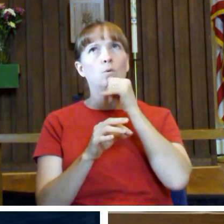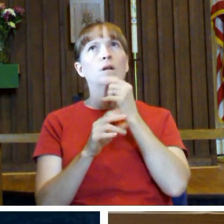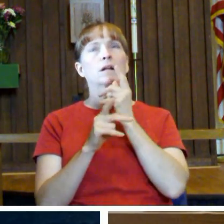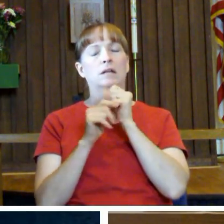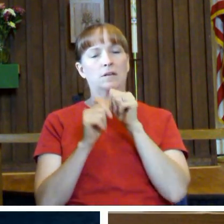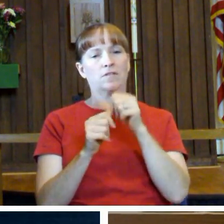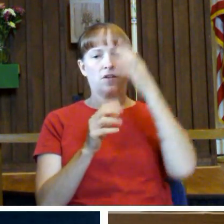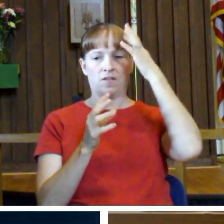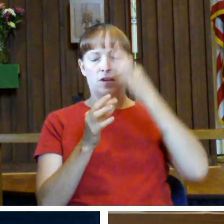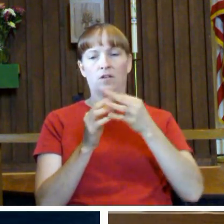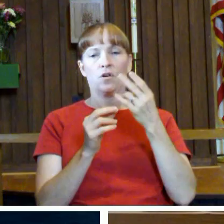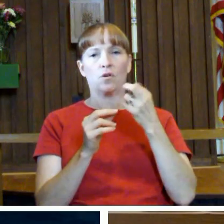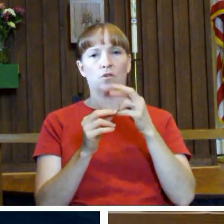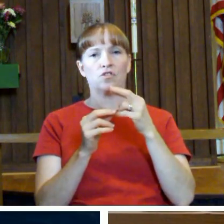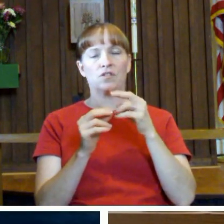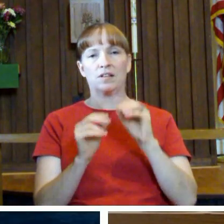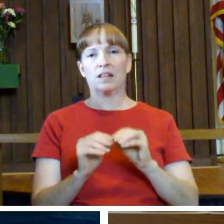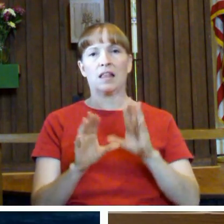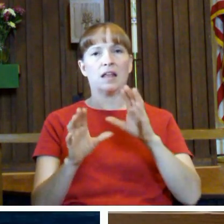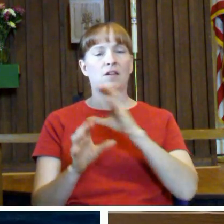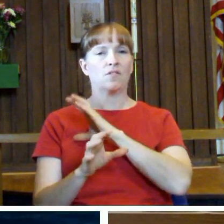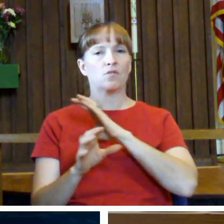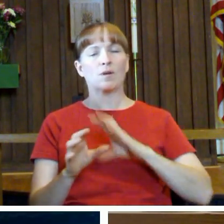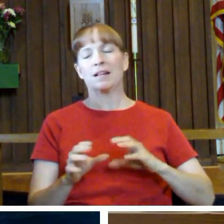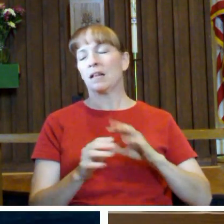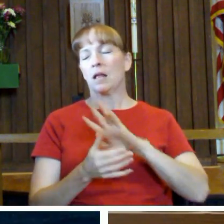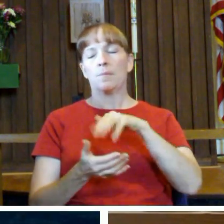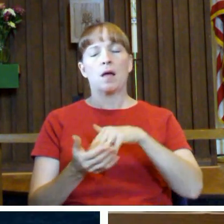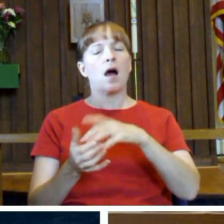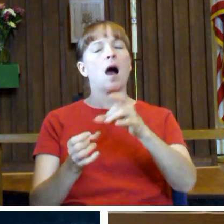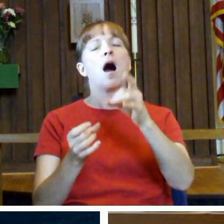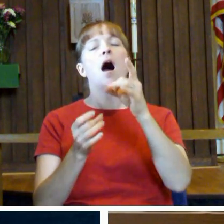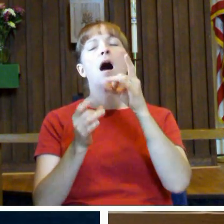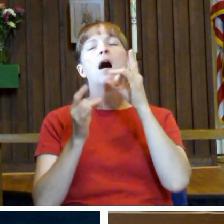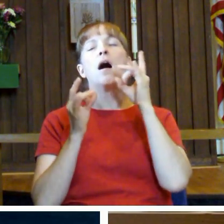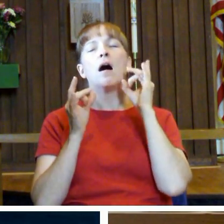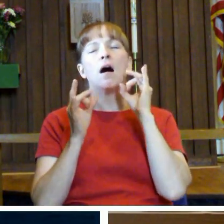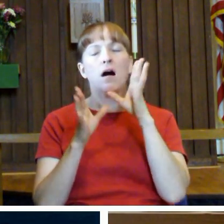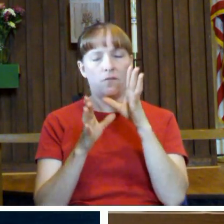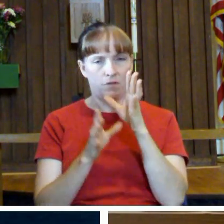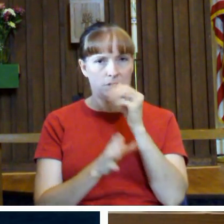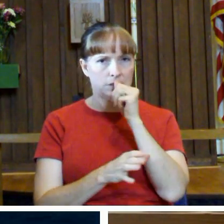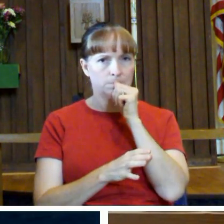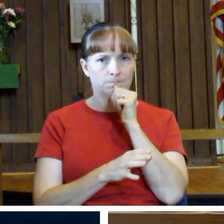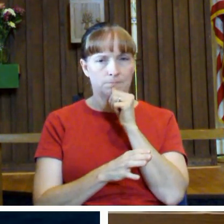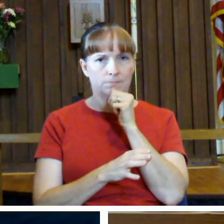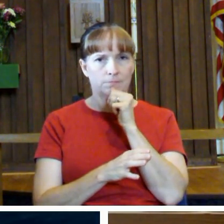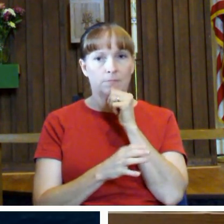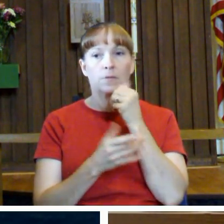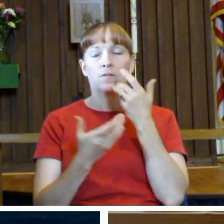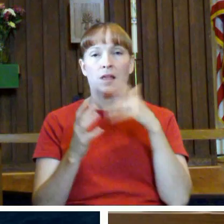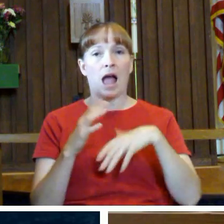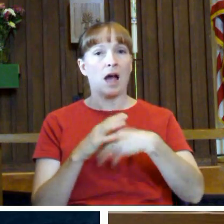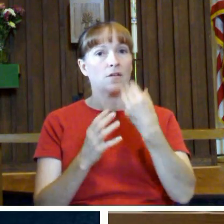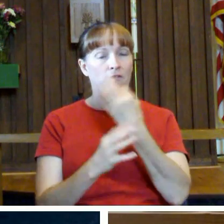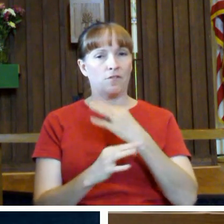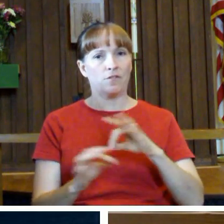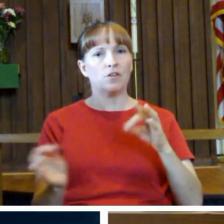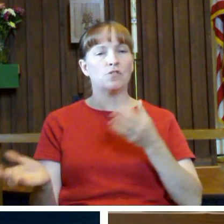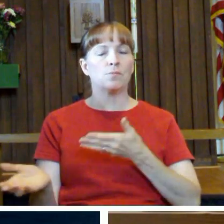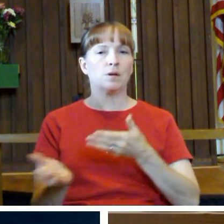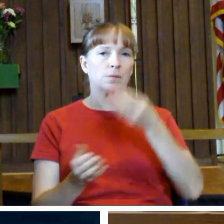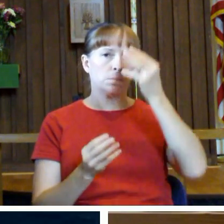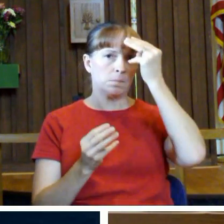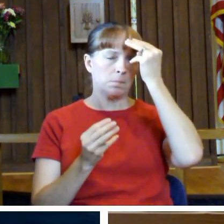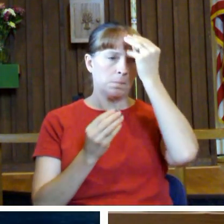her, and she is the light of Christ in the midst of all this incredible suffering. So when she gets out, she brings this